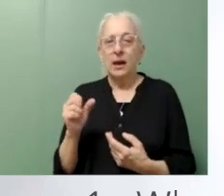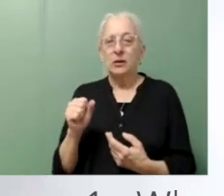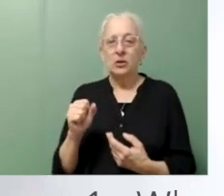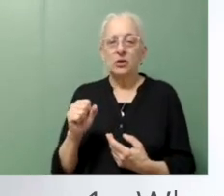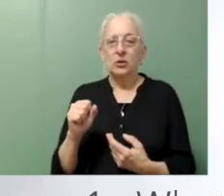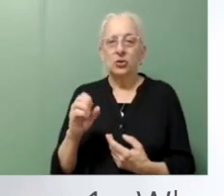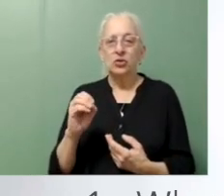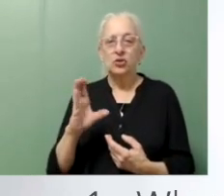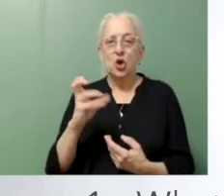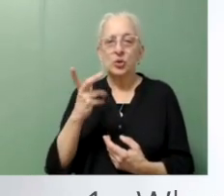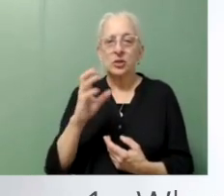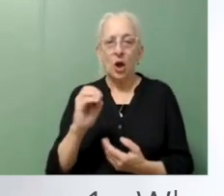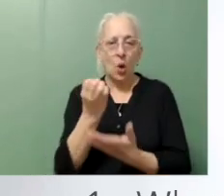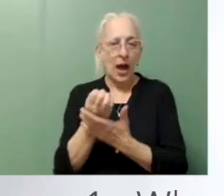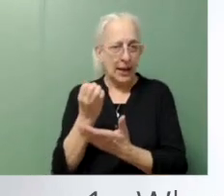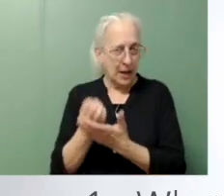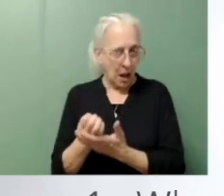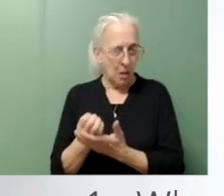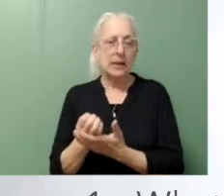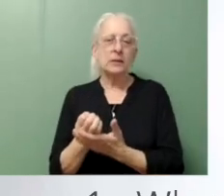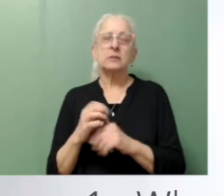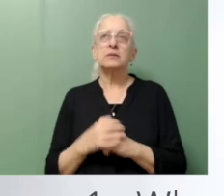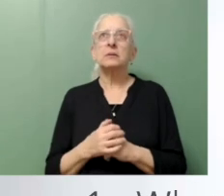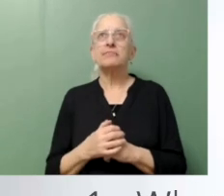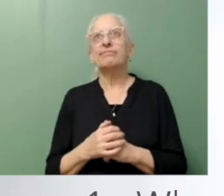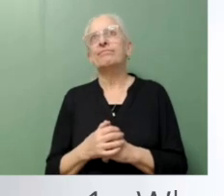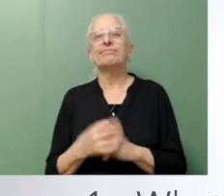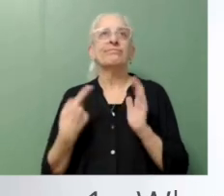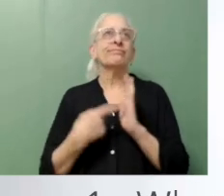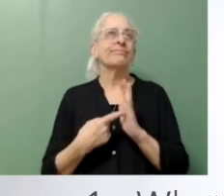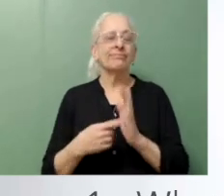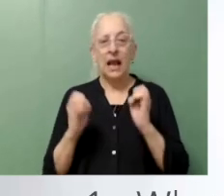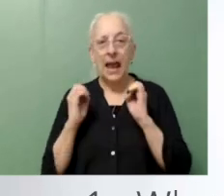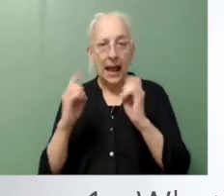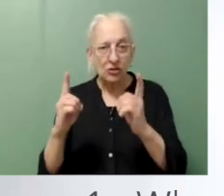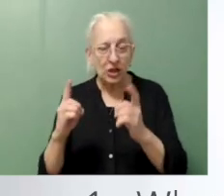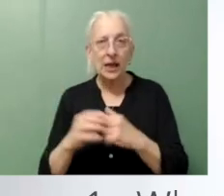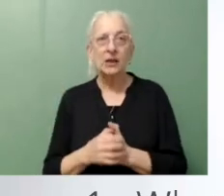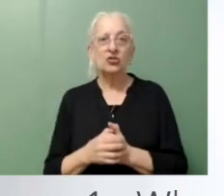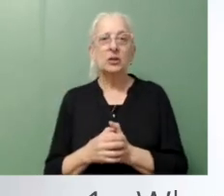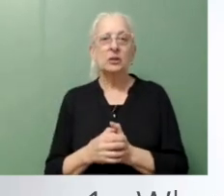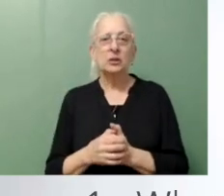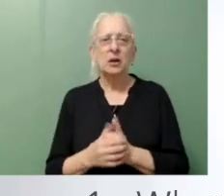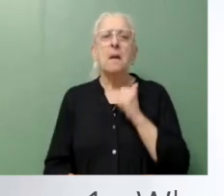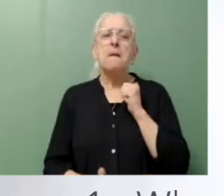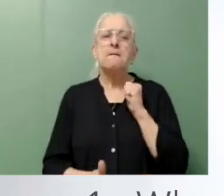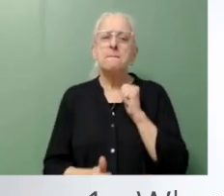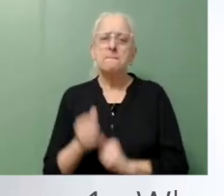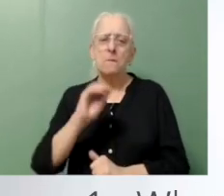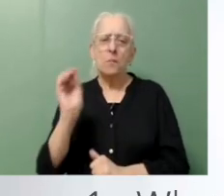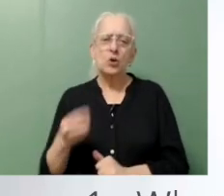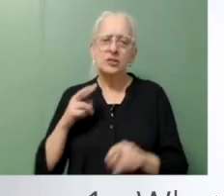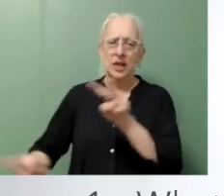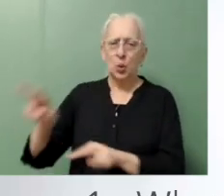socioeconomic factors. So we also look into things such as education. Primarily, we look at the linguistic